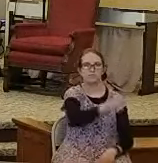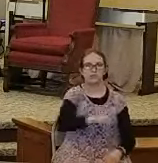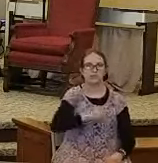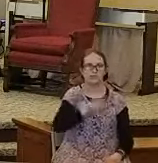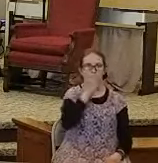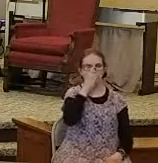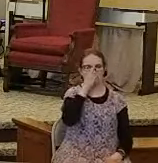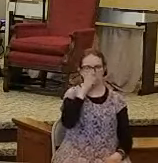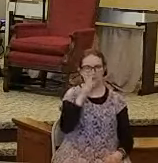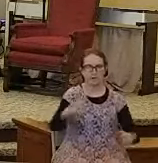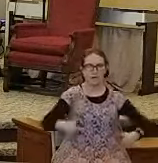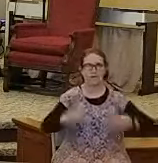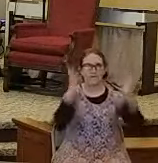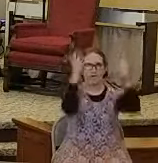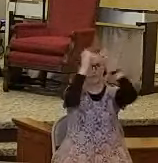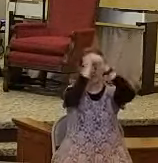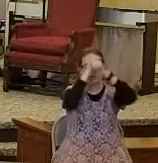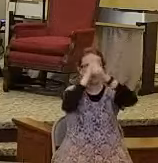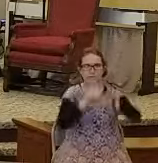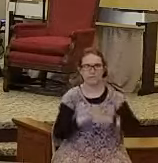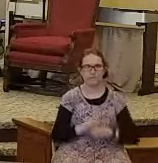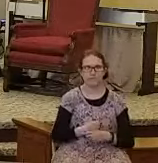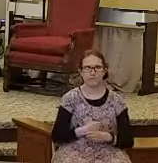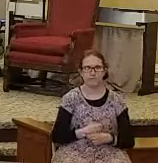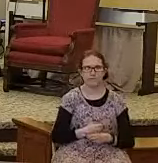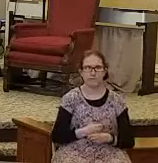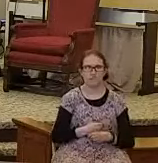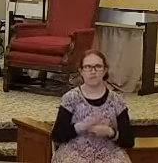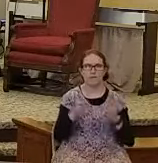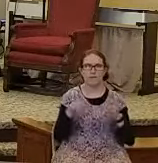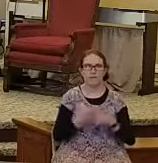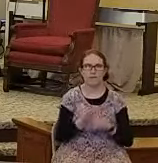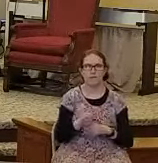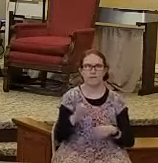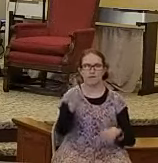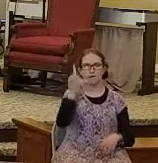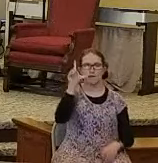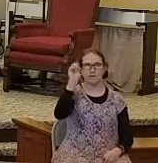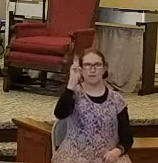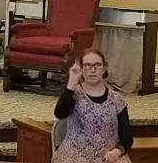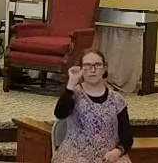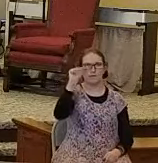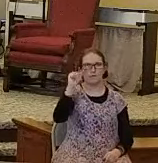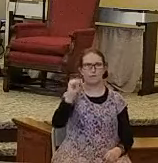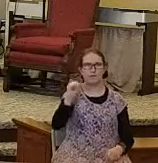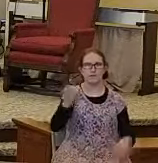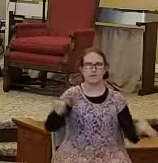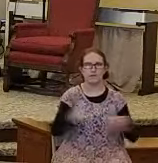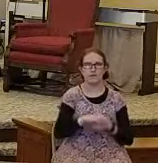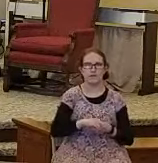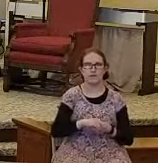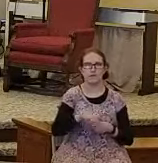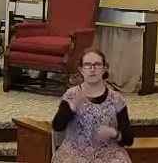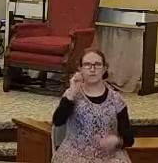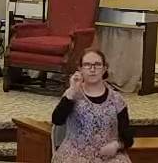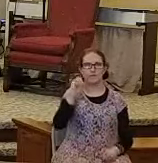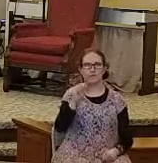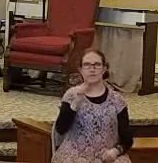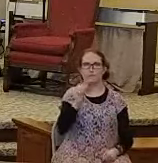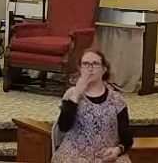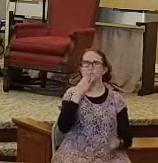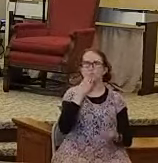Amen. She got to live her dream. Amen. While there, Louisa married Robert Wodehouse. Due to ill health,